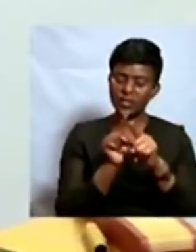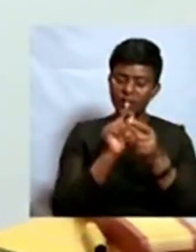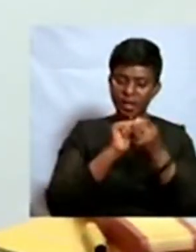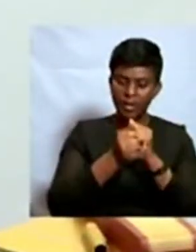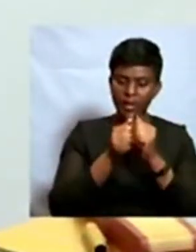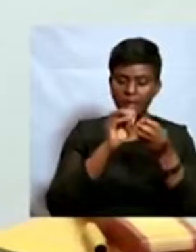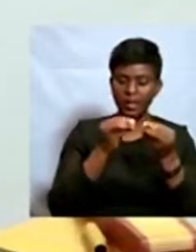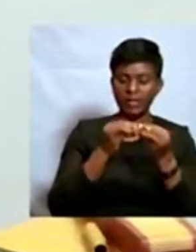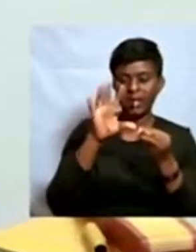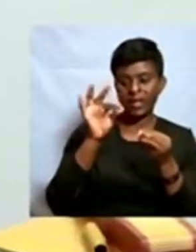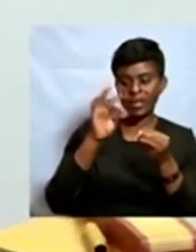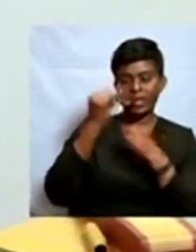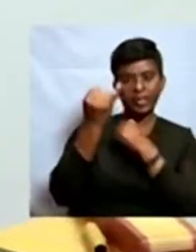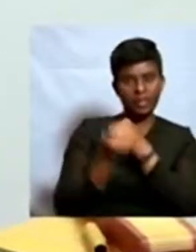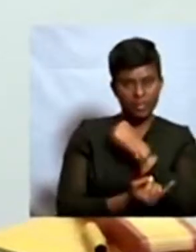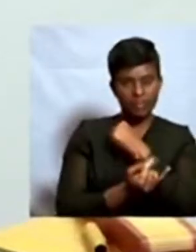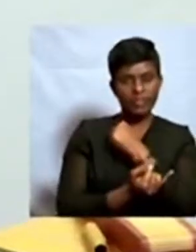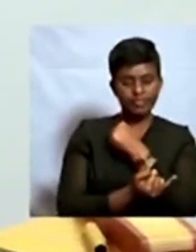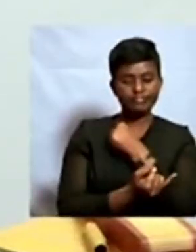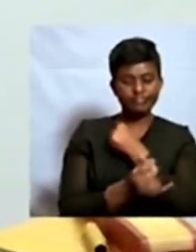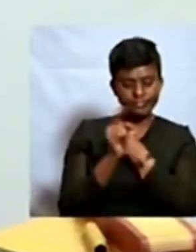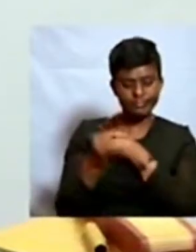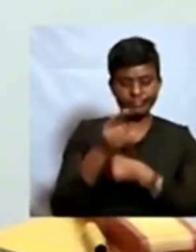Section 9 to introduce